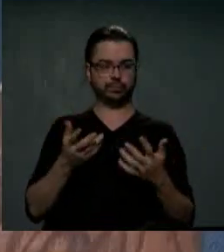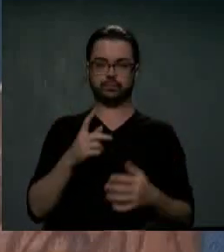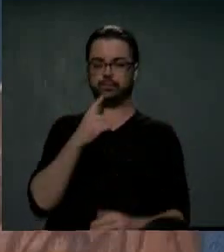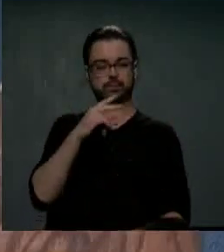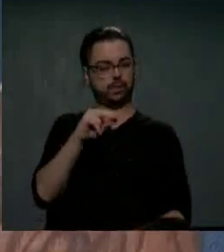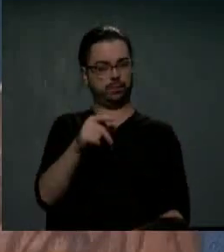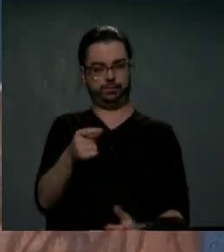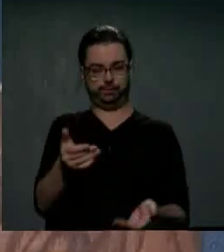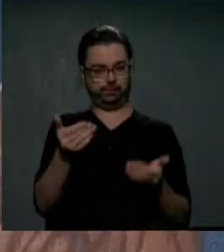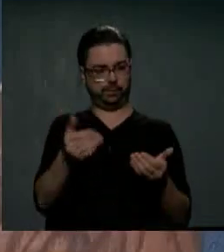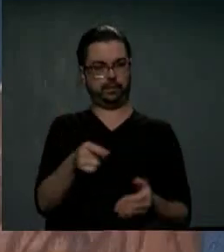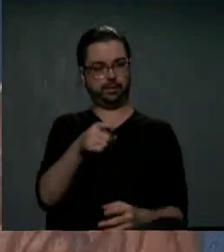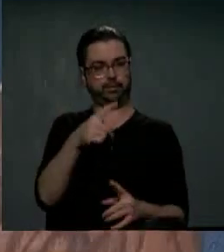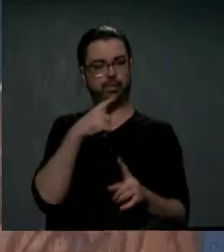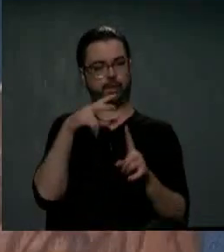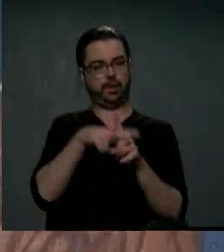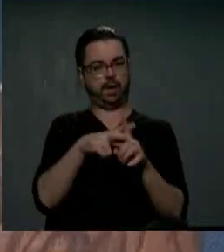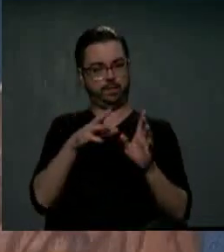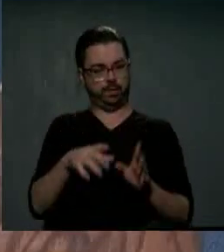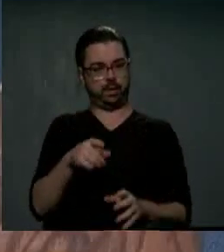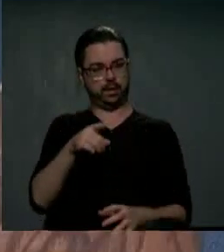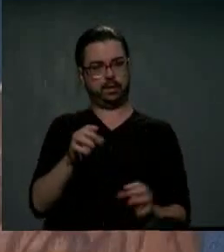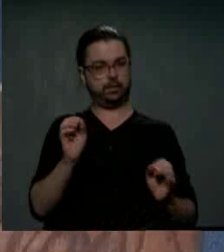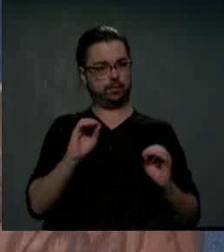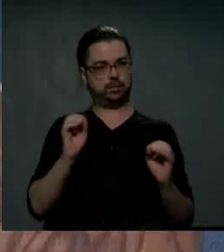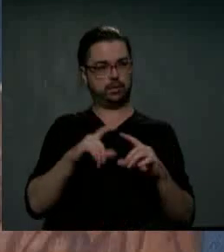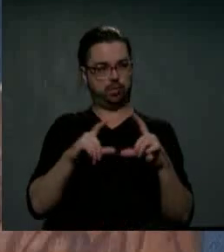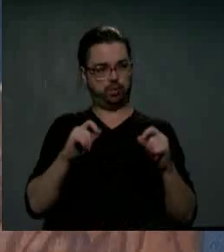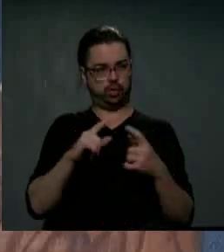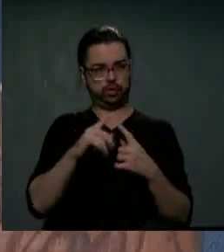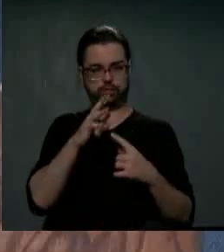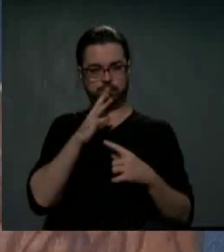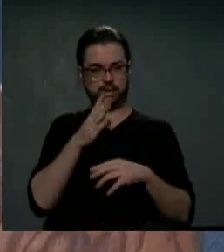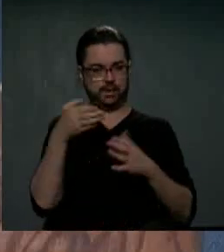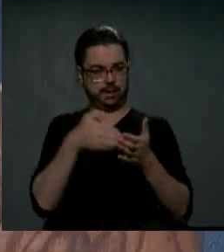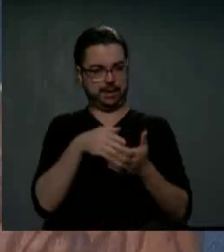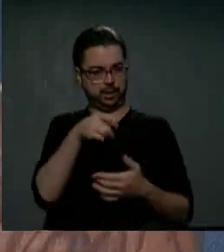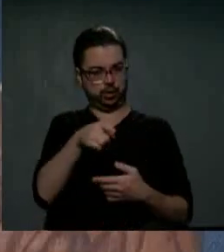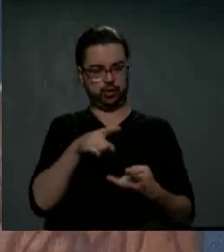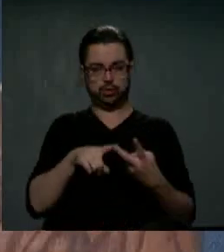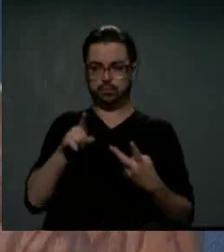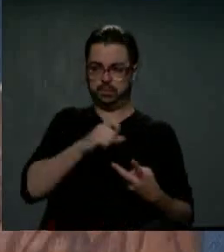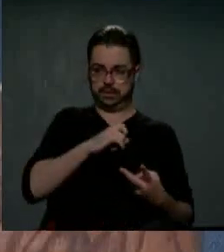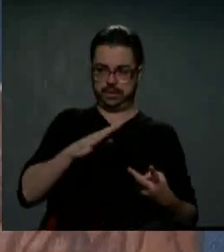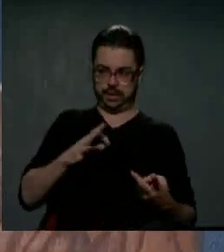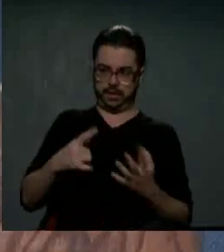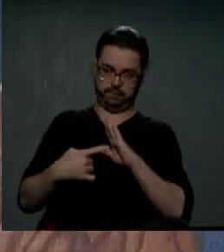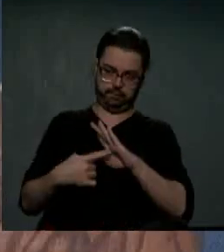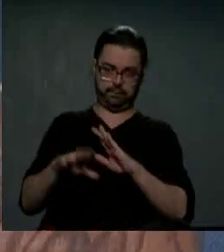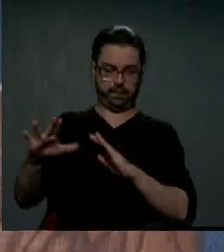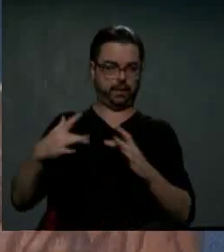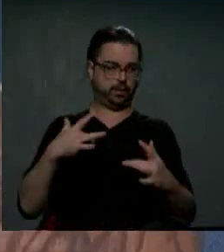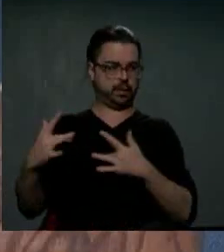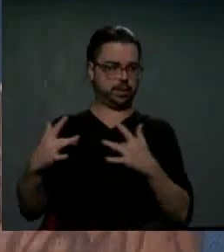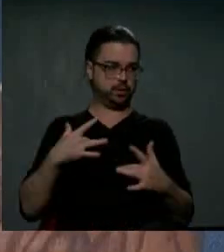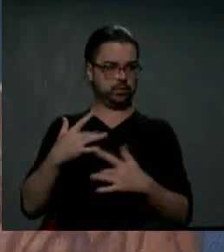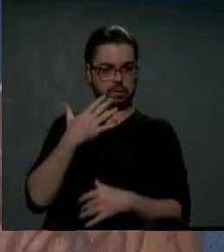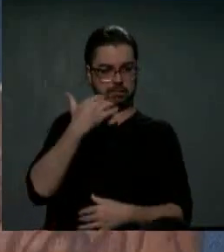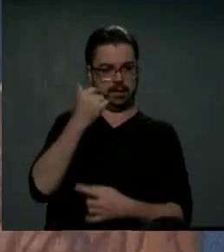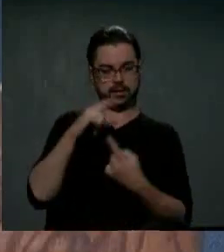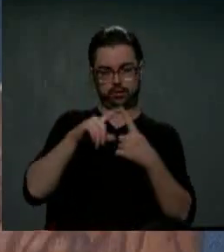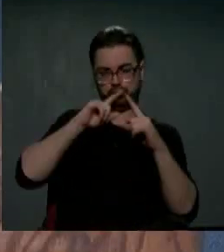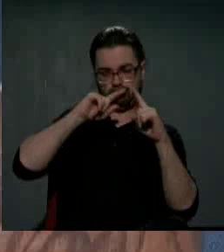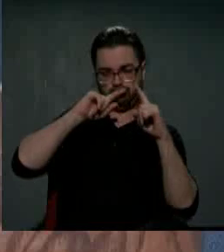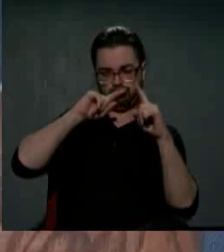No, go ahead. You're the applicant. Okay. There's no card to speak against you, but staff has expressed concerns about the site plan. Probably just Right. best to speak